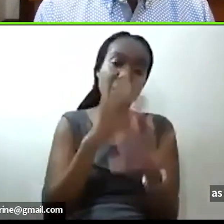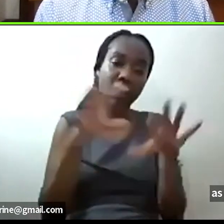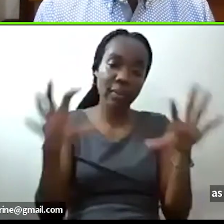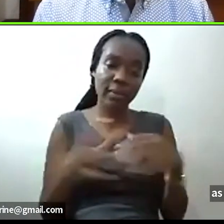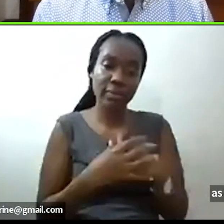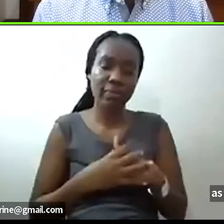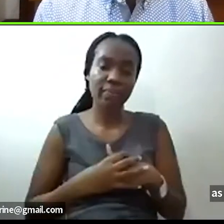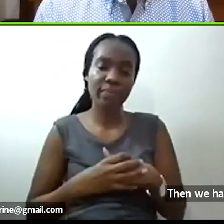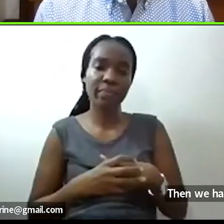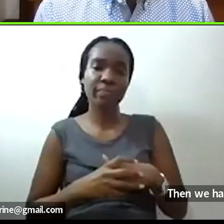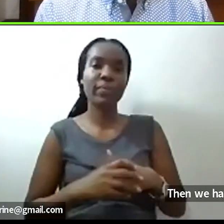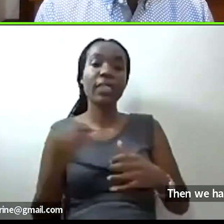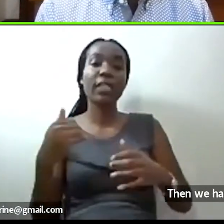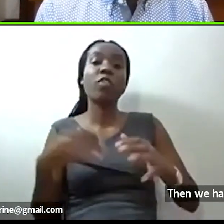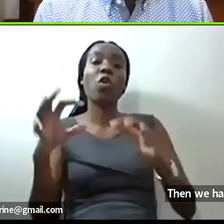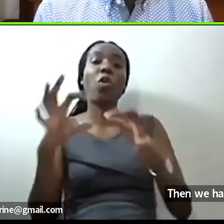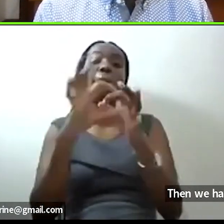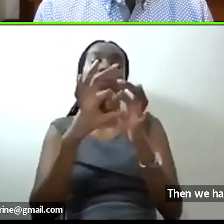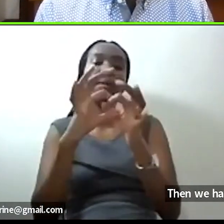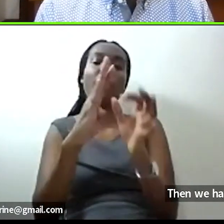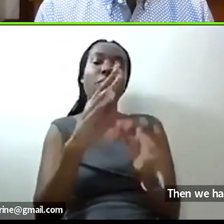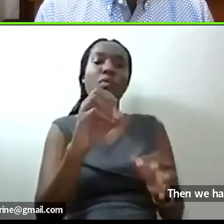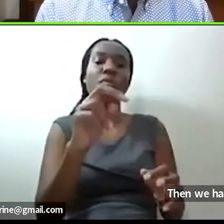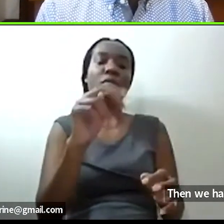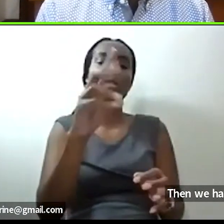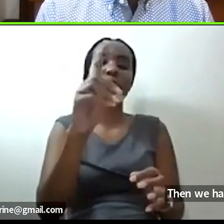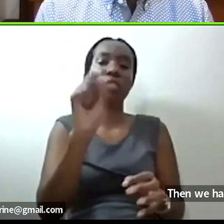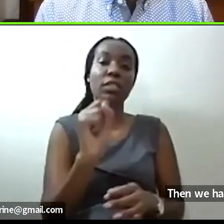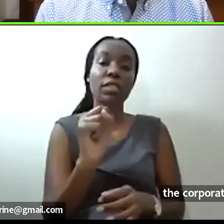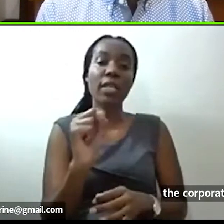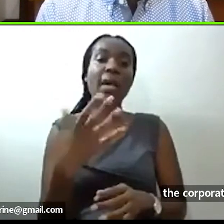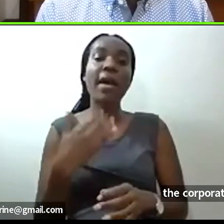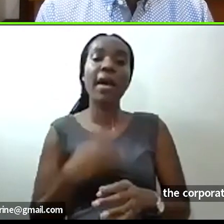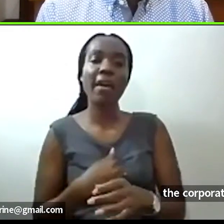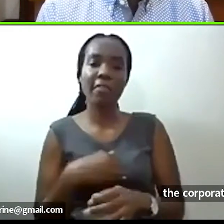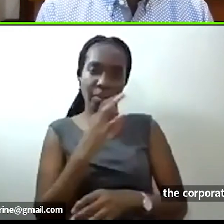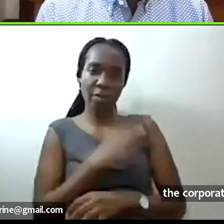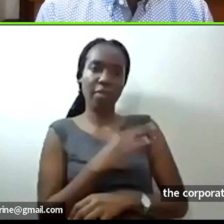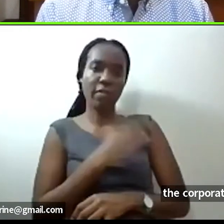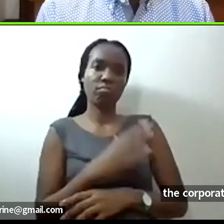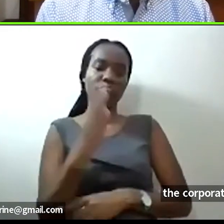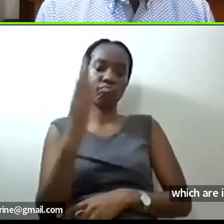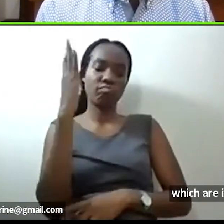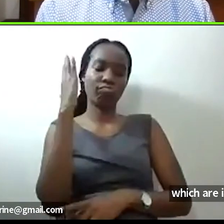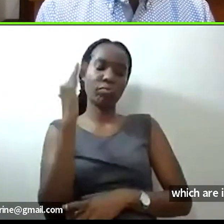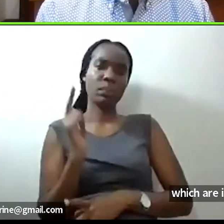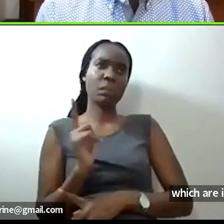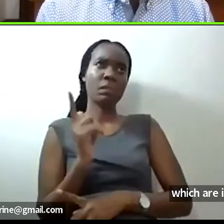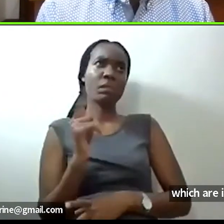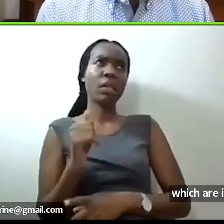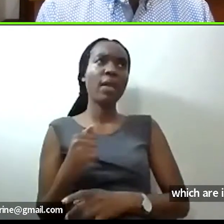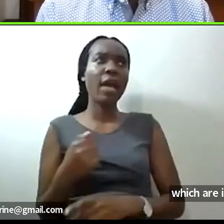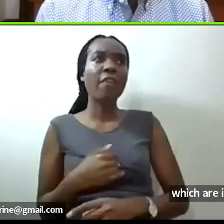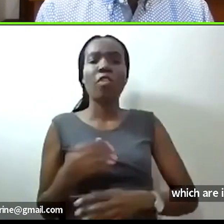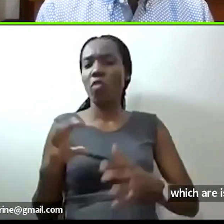The corporate bonds are fixed income securities which are issued by corporations, companies, to raise